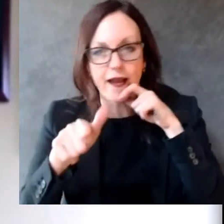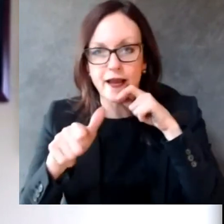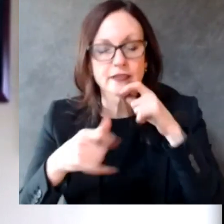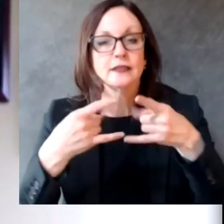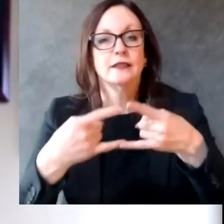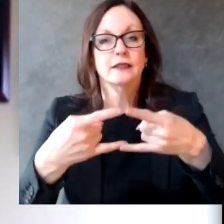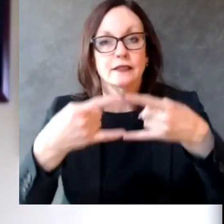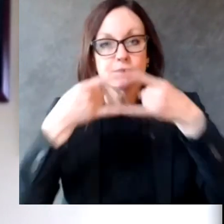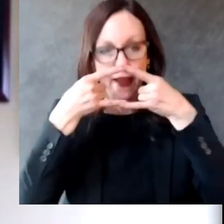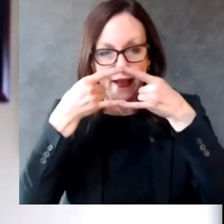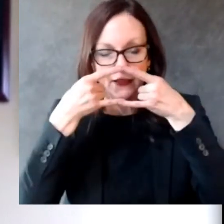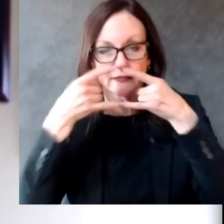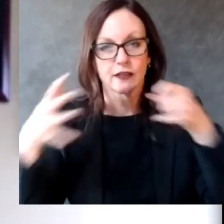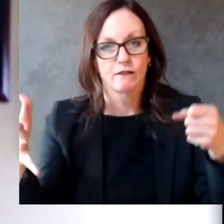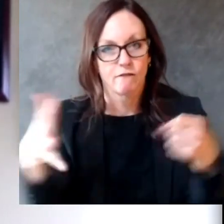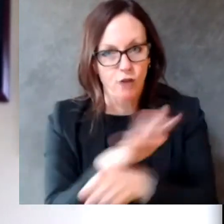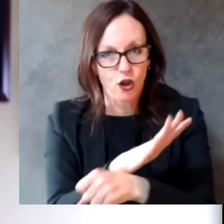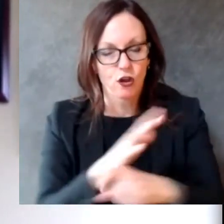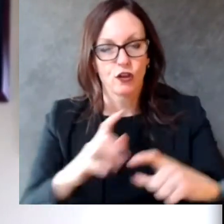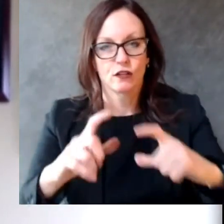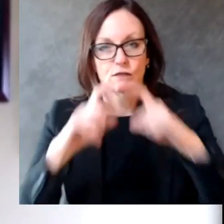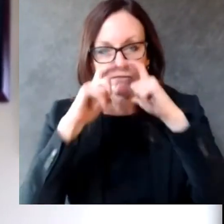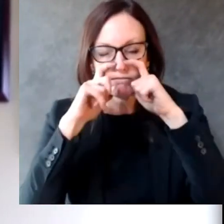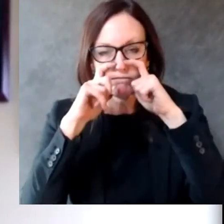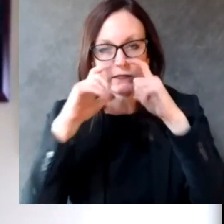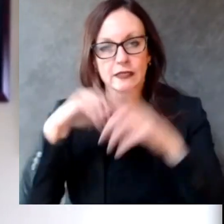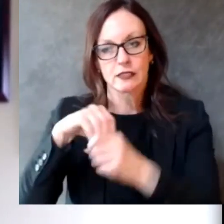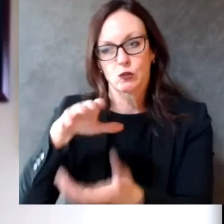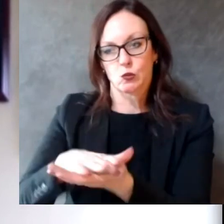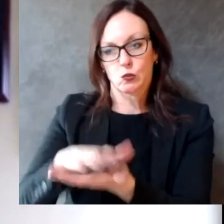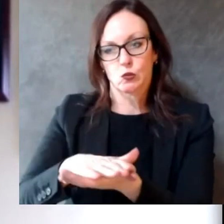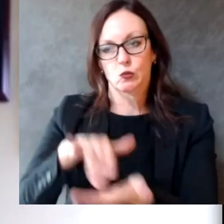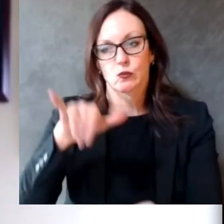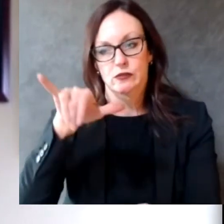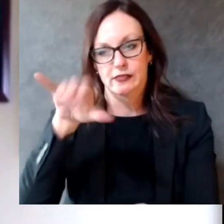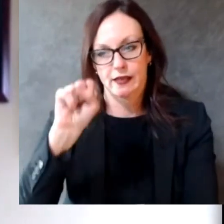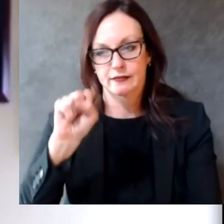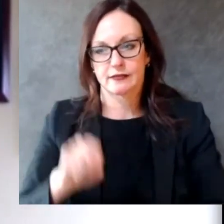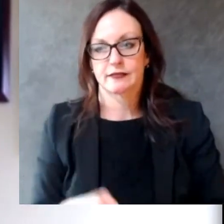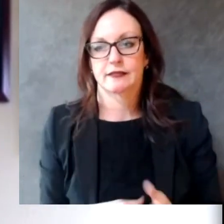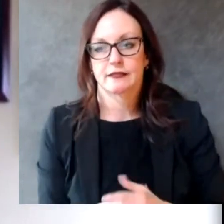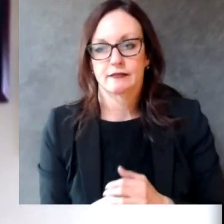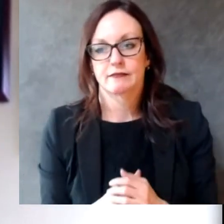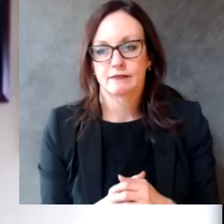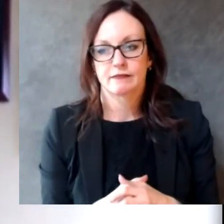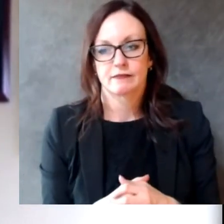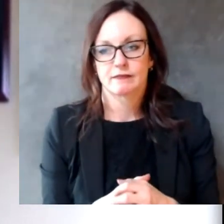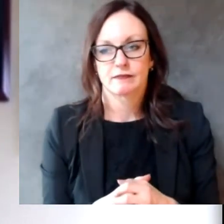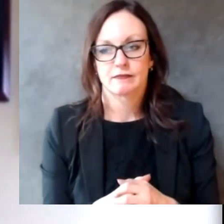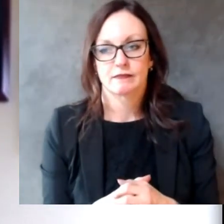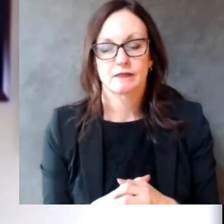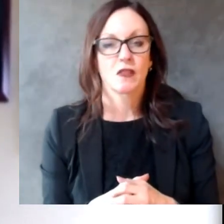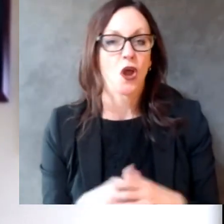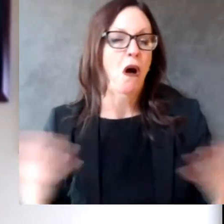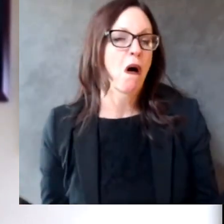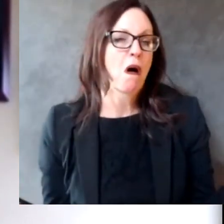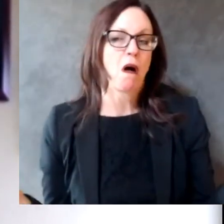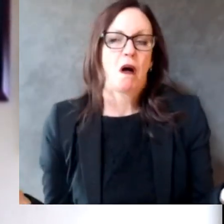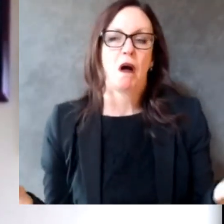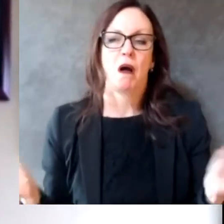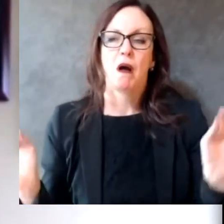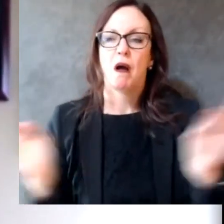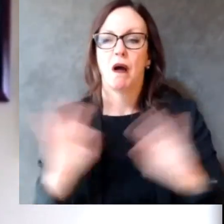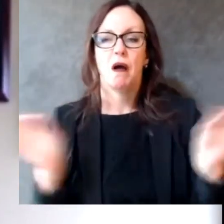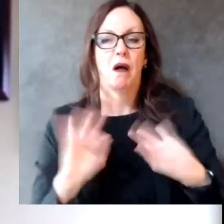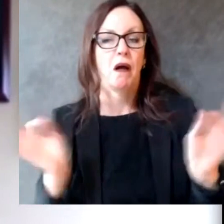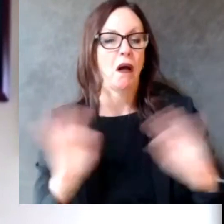vaccines for people younger than 16, that we make masks not optional in school settings, but the norm in